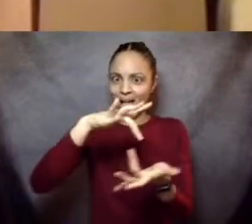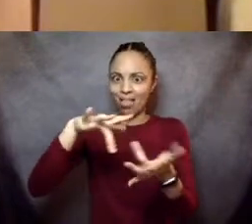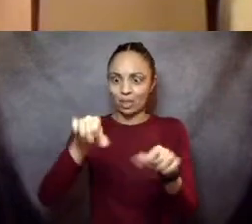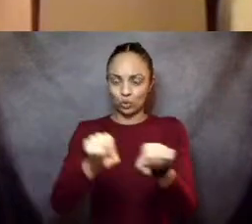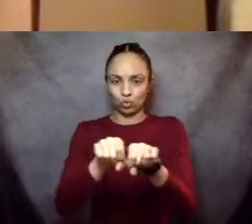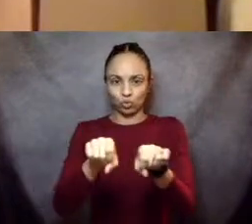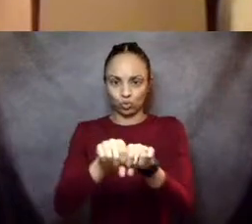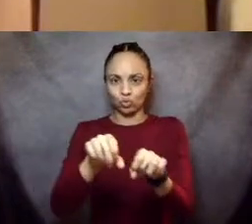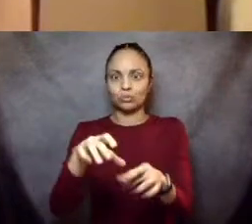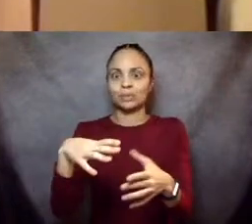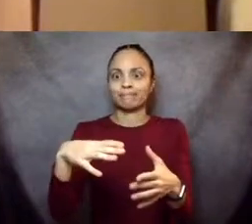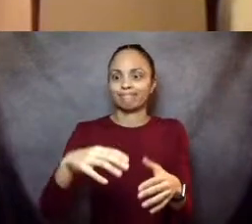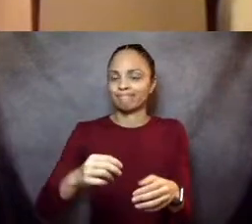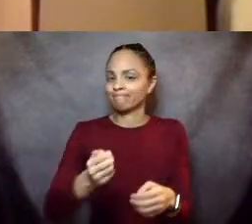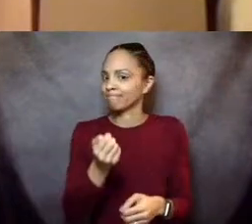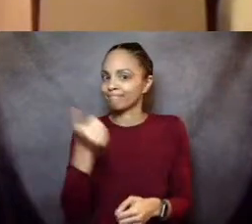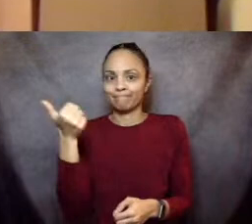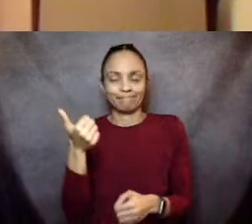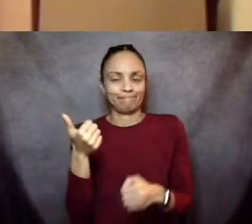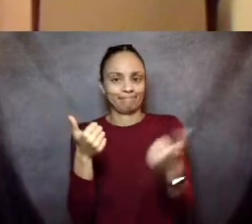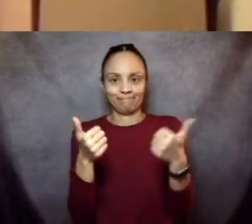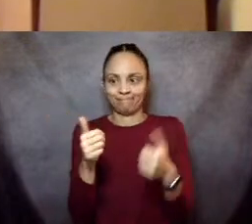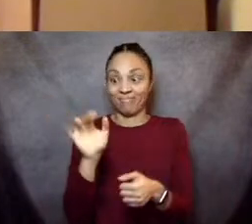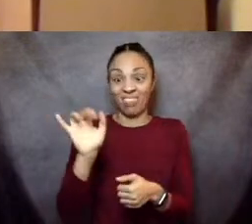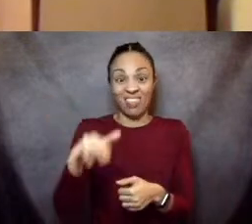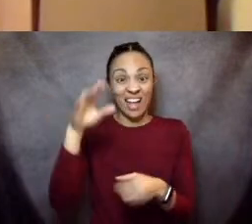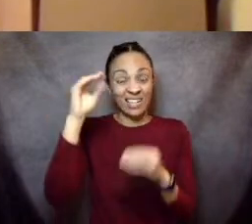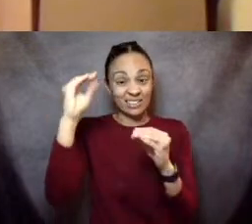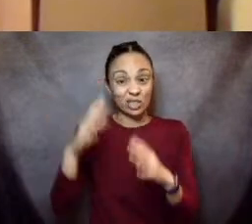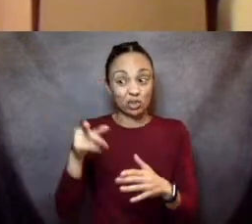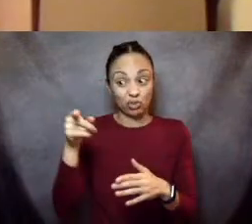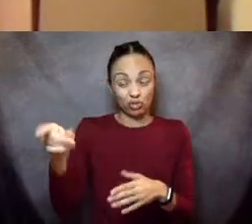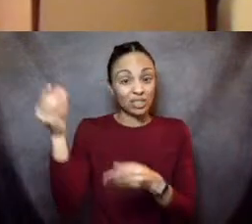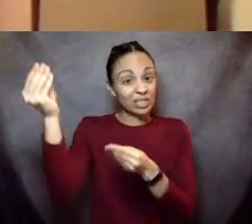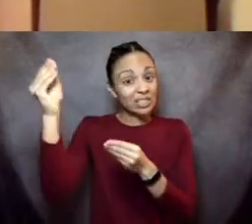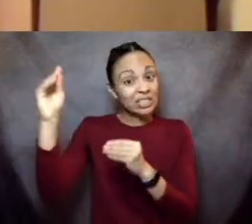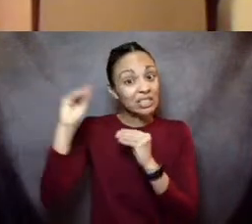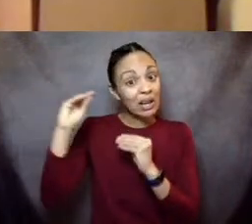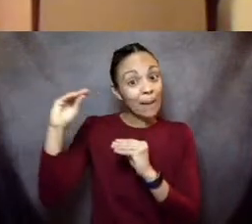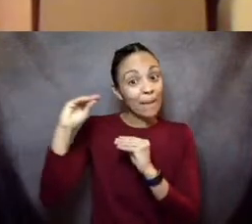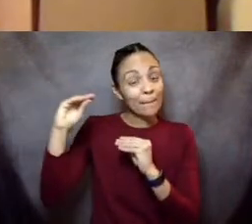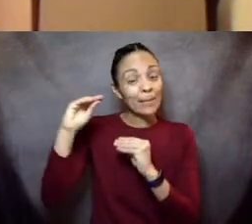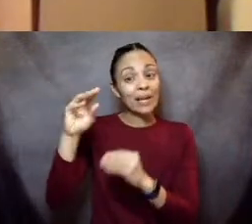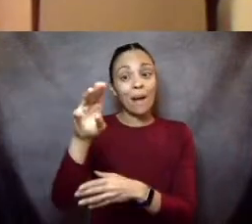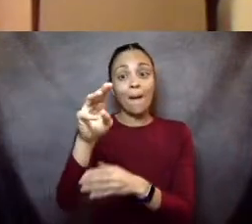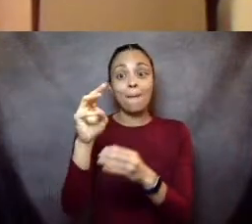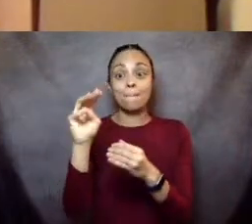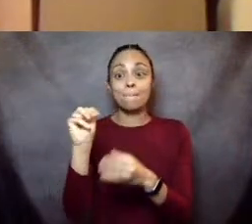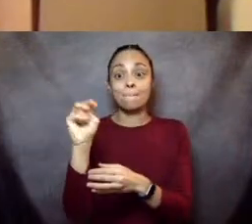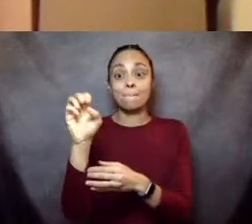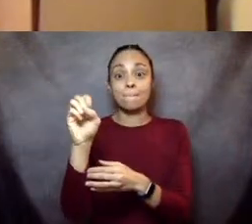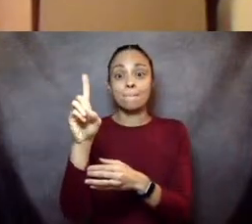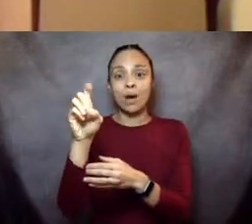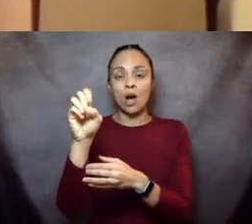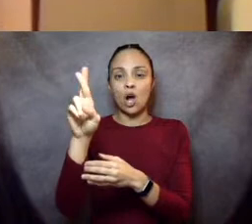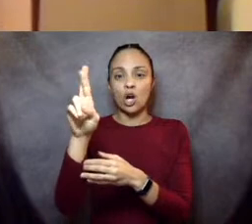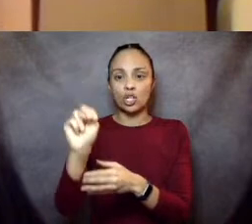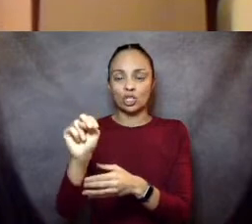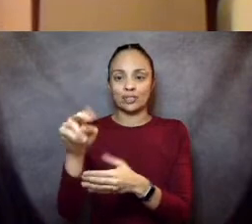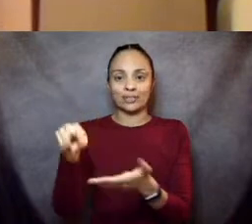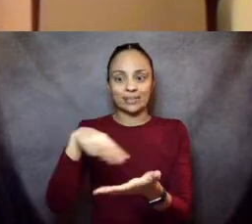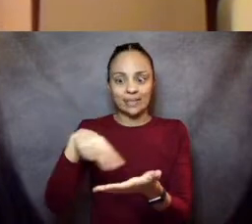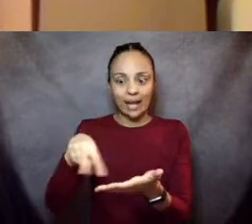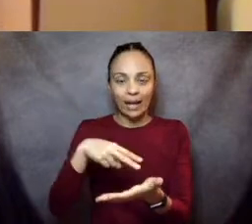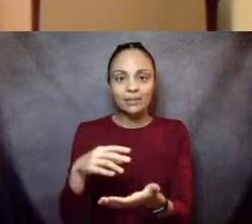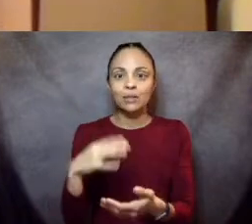modern. I was also introduced to Penny Frank. So I was trained in Graham.